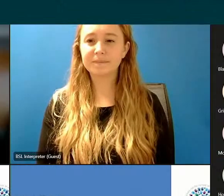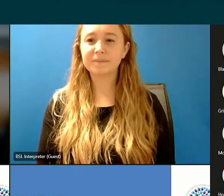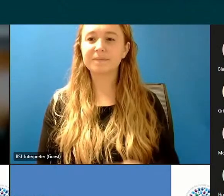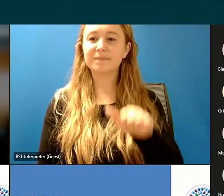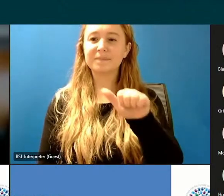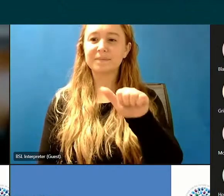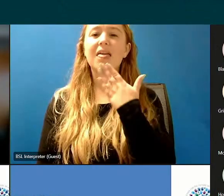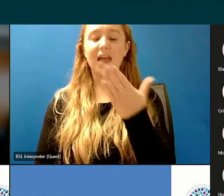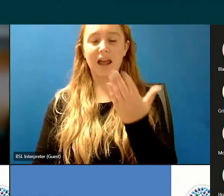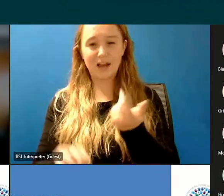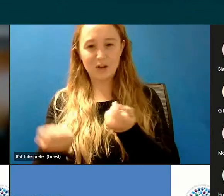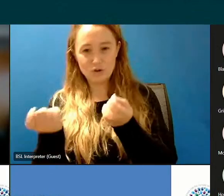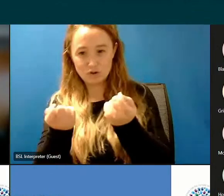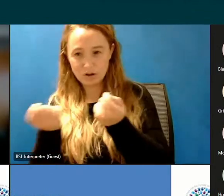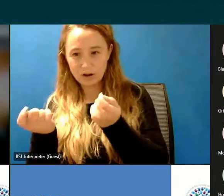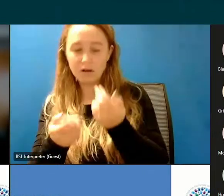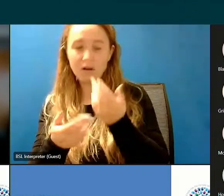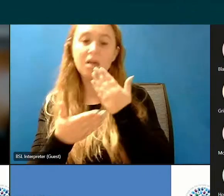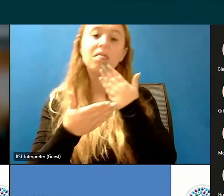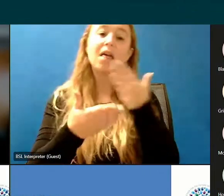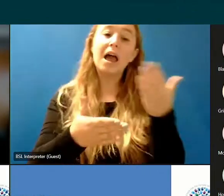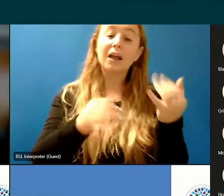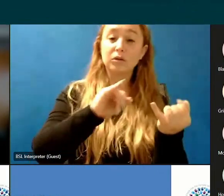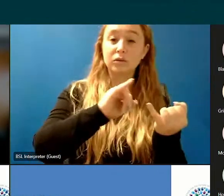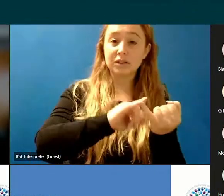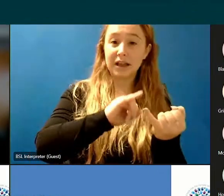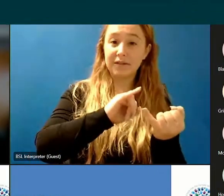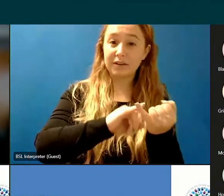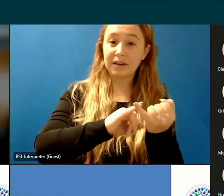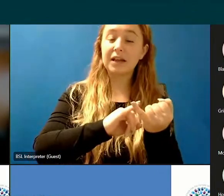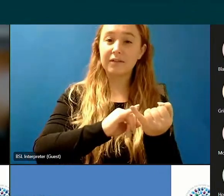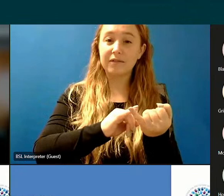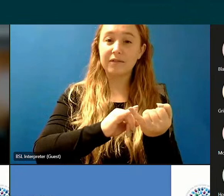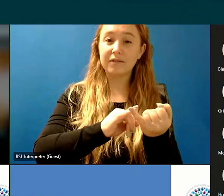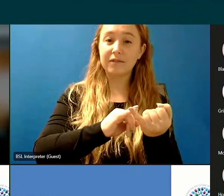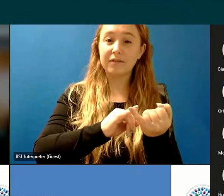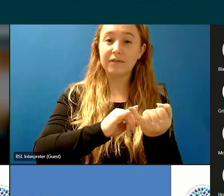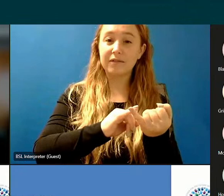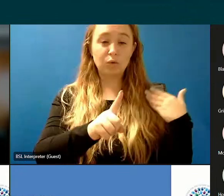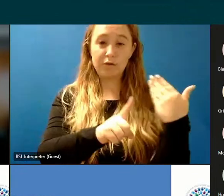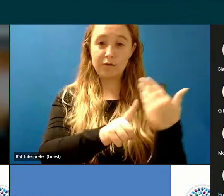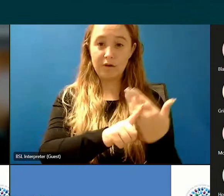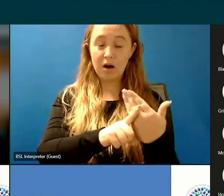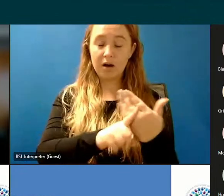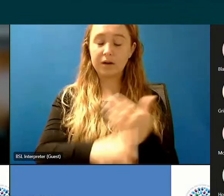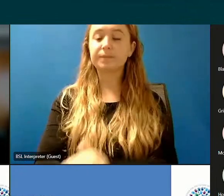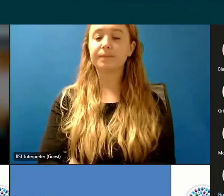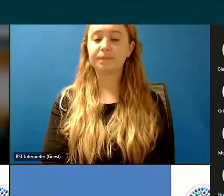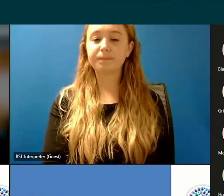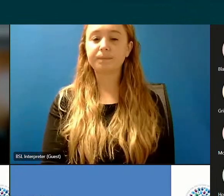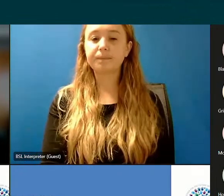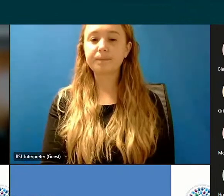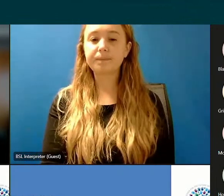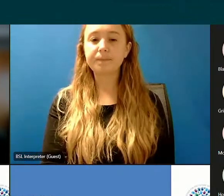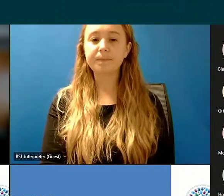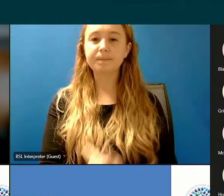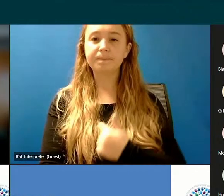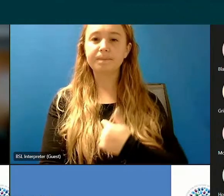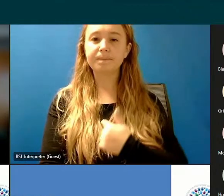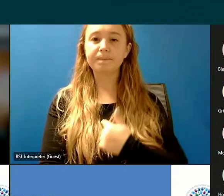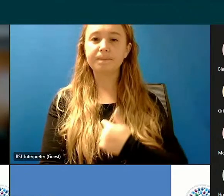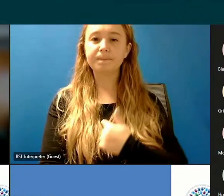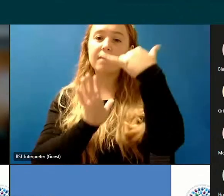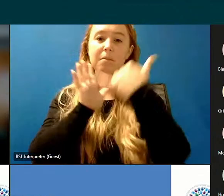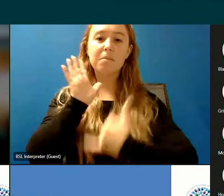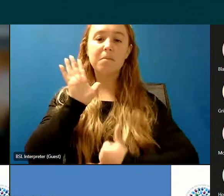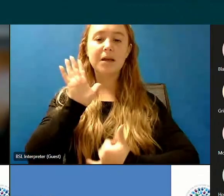thank you, Chair. Thanks, Stephanie, for your responses so far. Yeah, I'm looking at, I think it's page